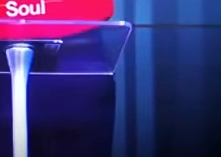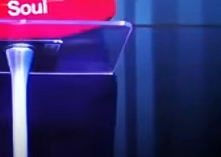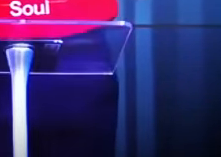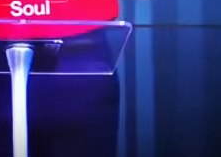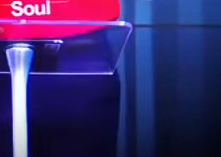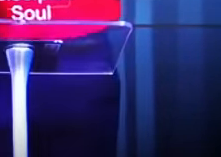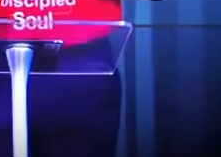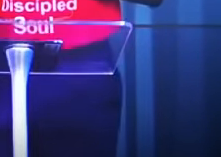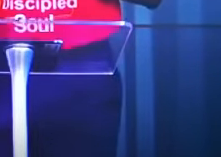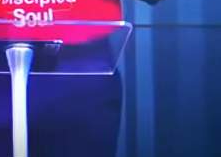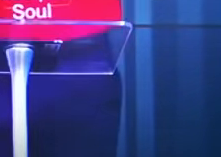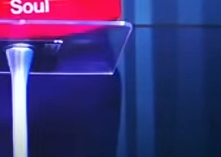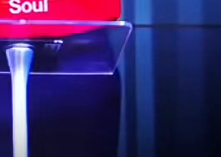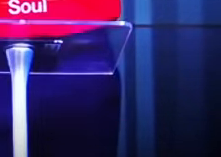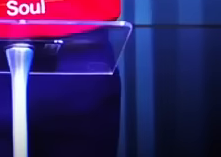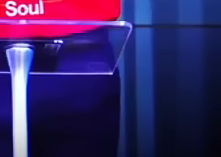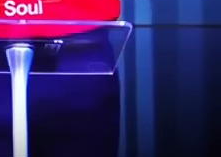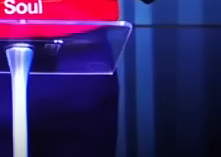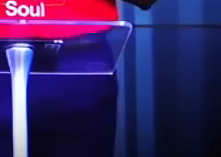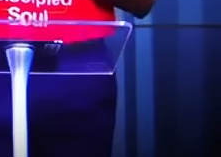met Pharaoh.